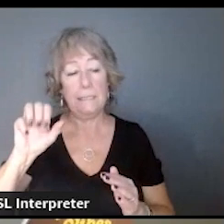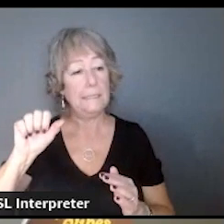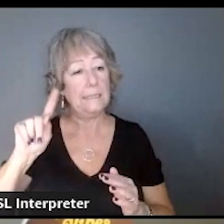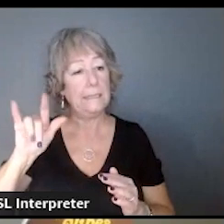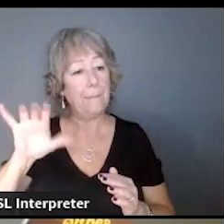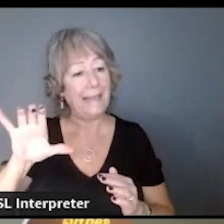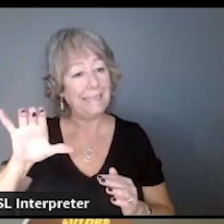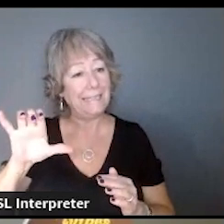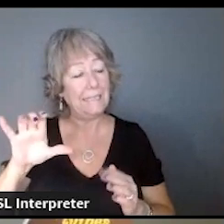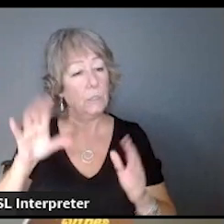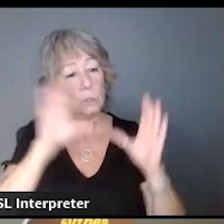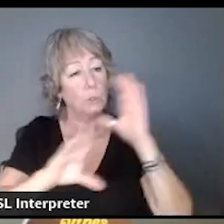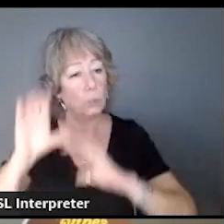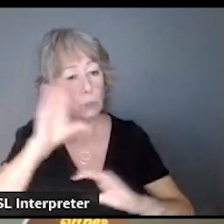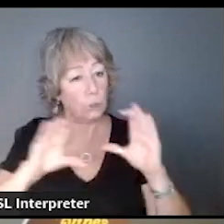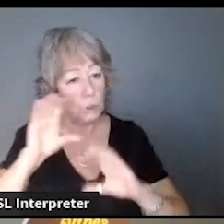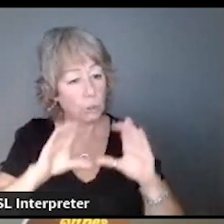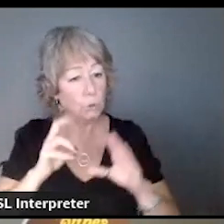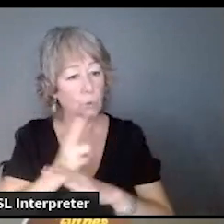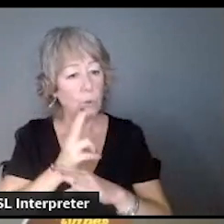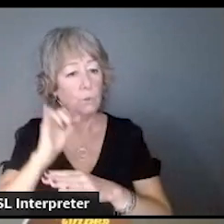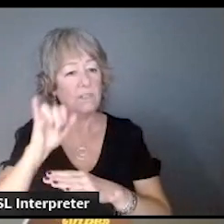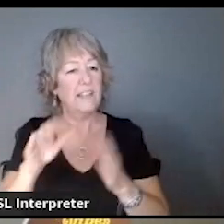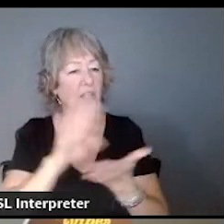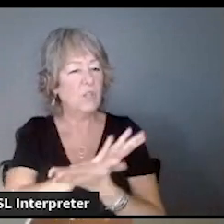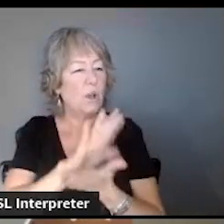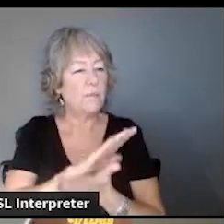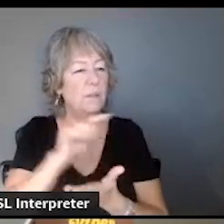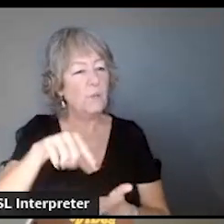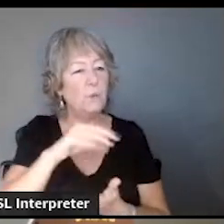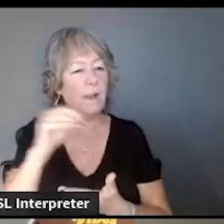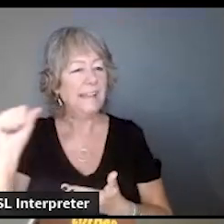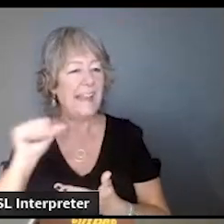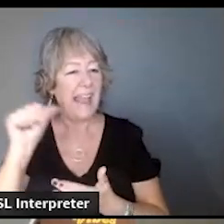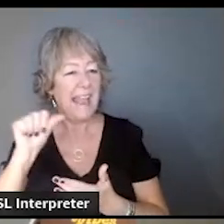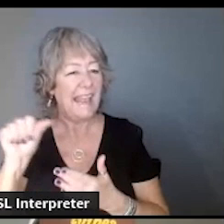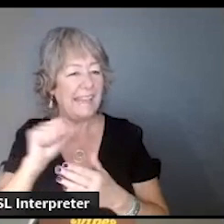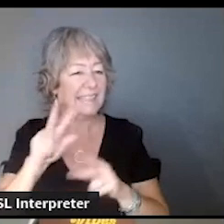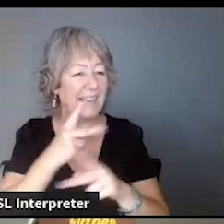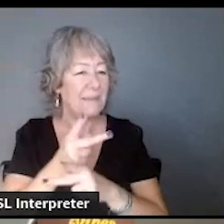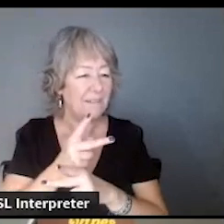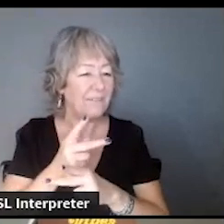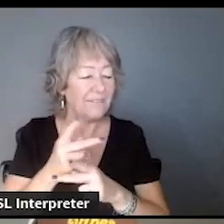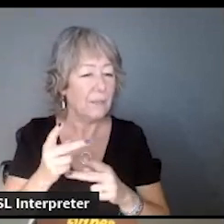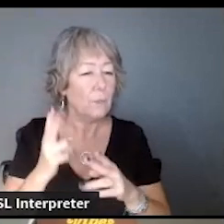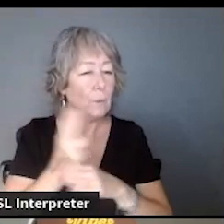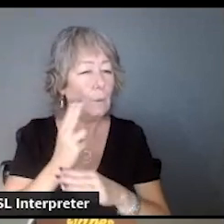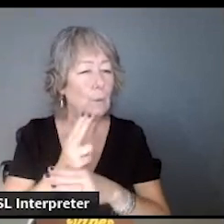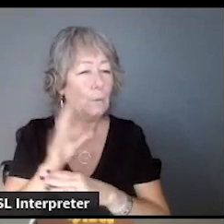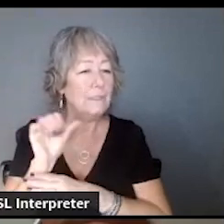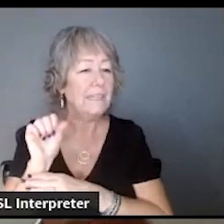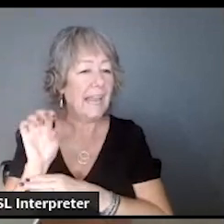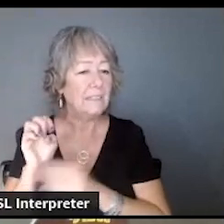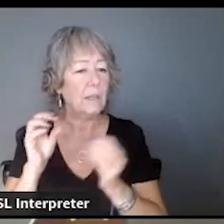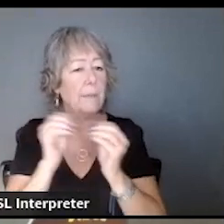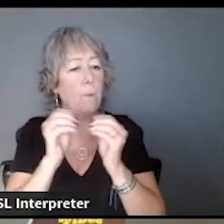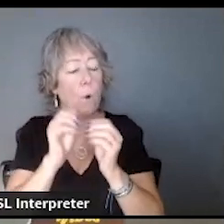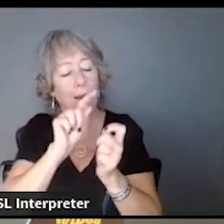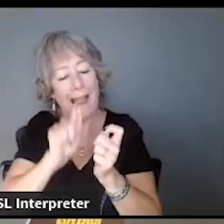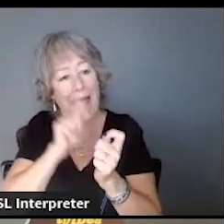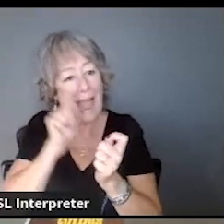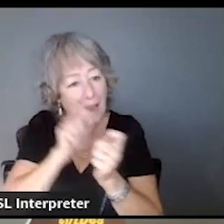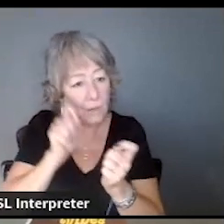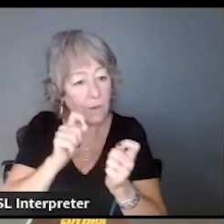semantic search to do this document Q&A type use case or RAG use case, that it can be more accurate. Earlier we